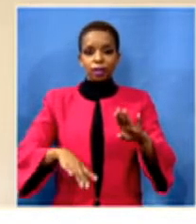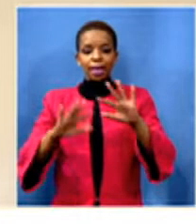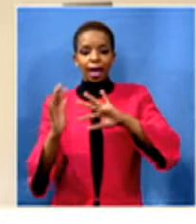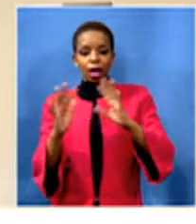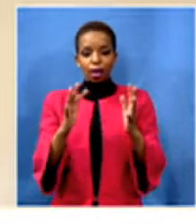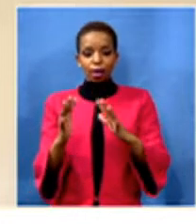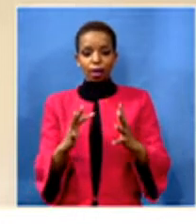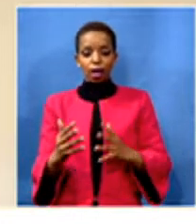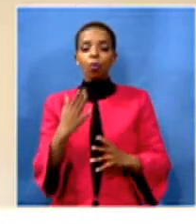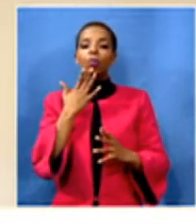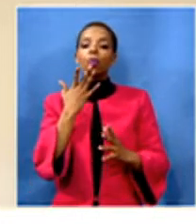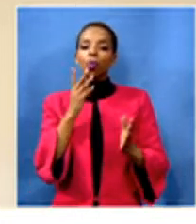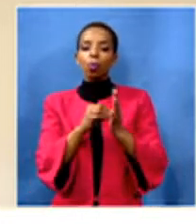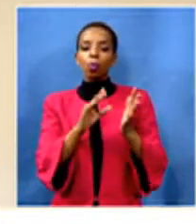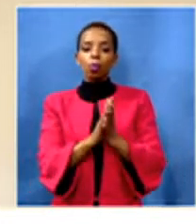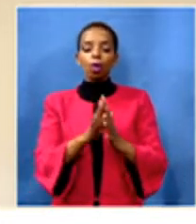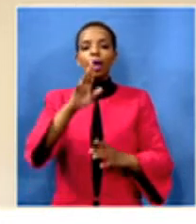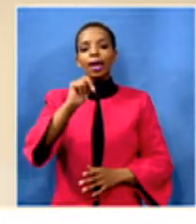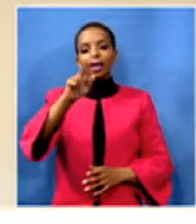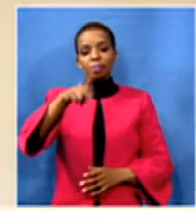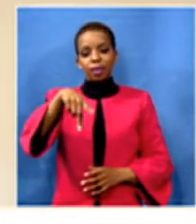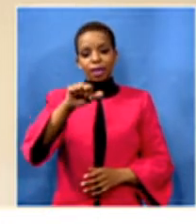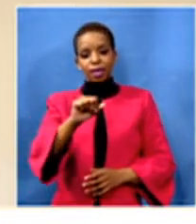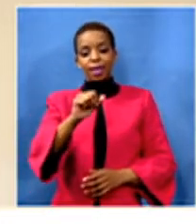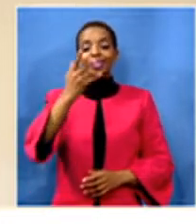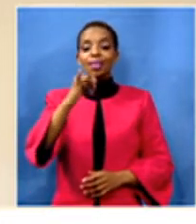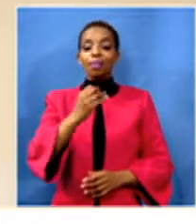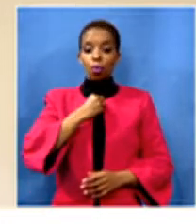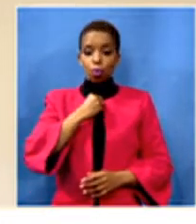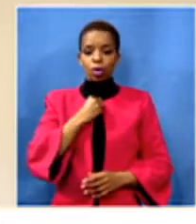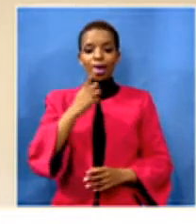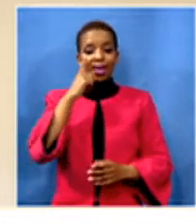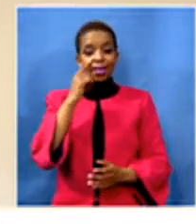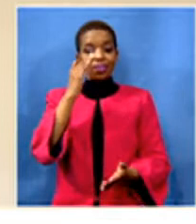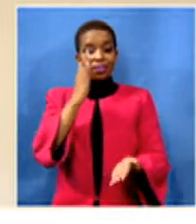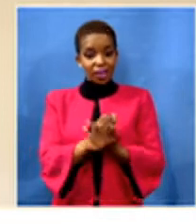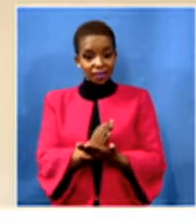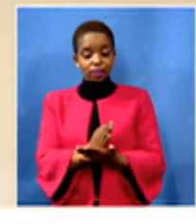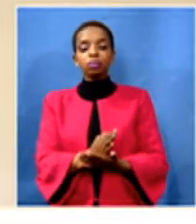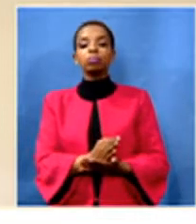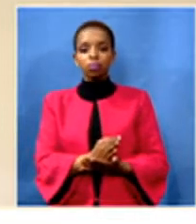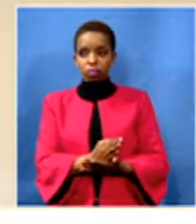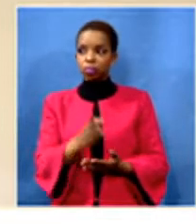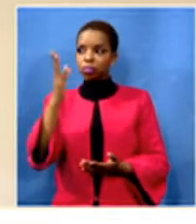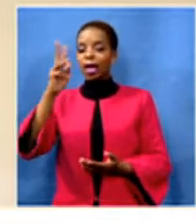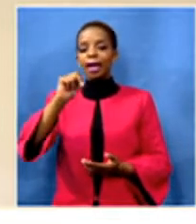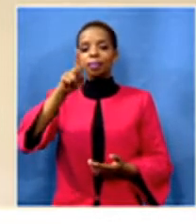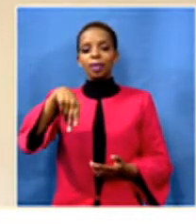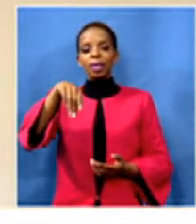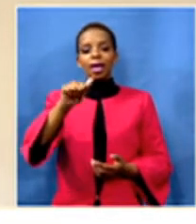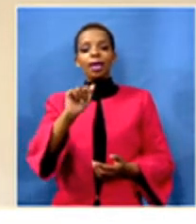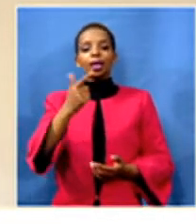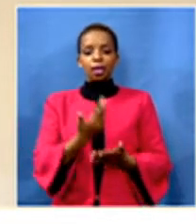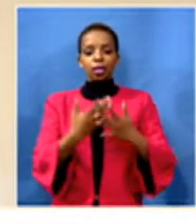by NPA. When we present the case with the facts, it's for them to decide on what charge can they charge this